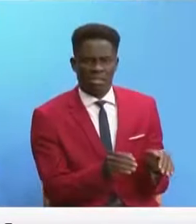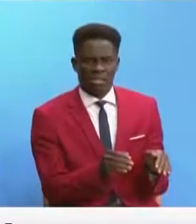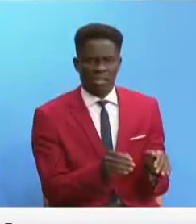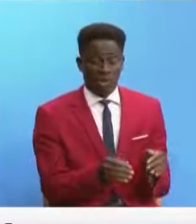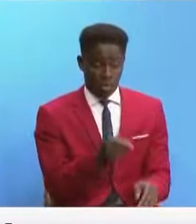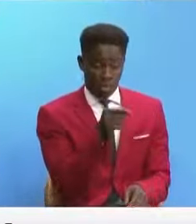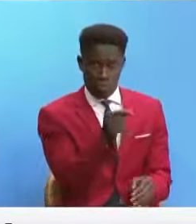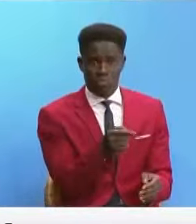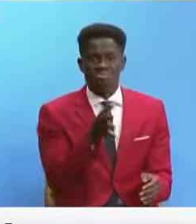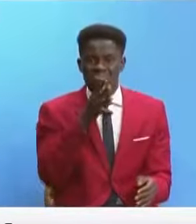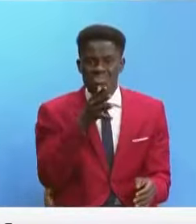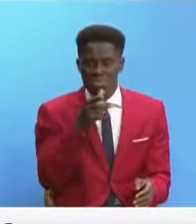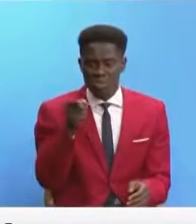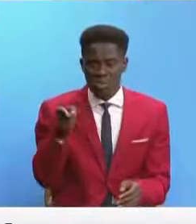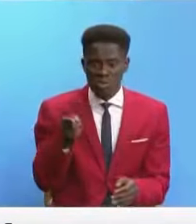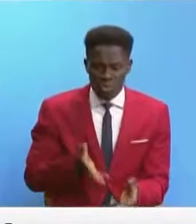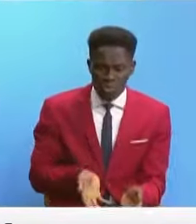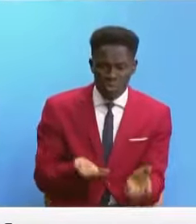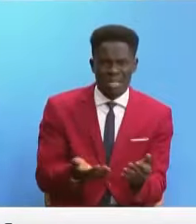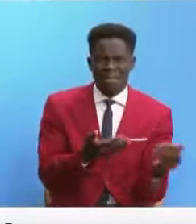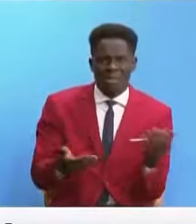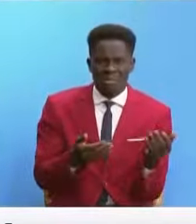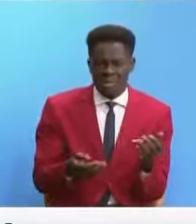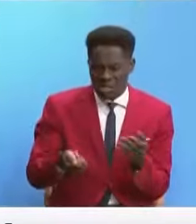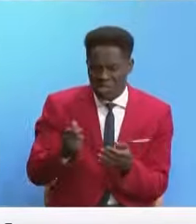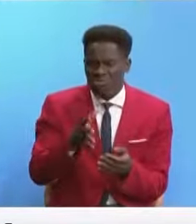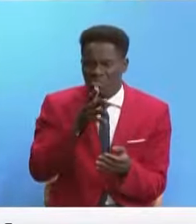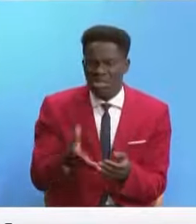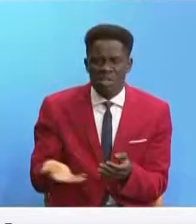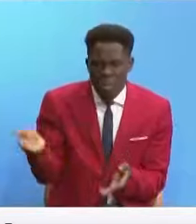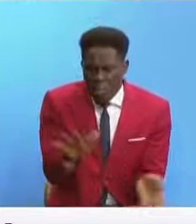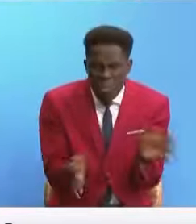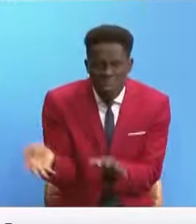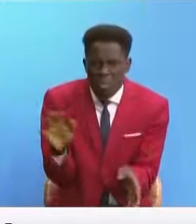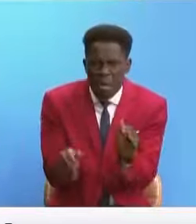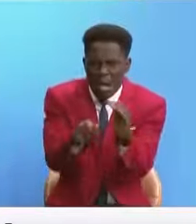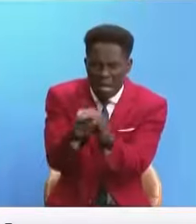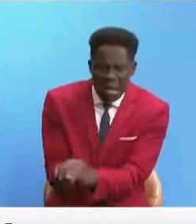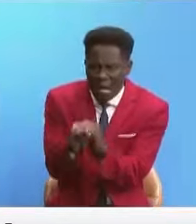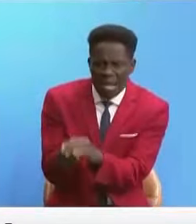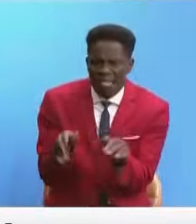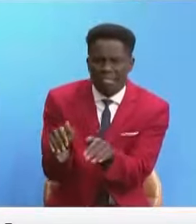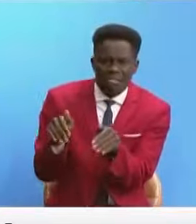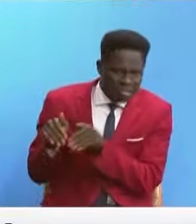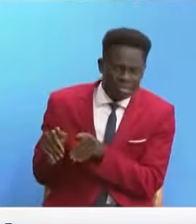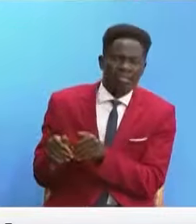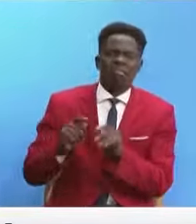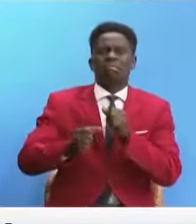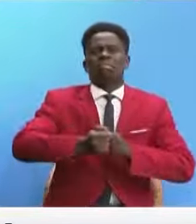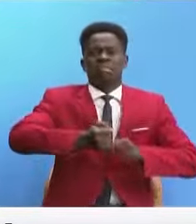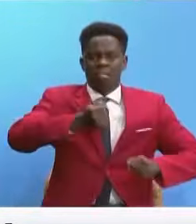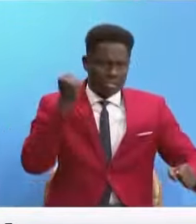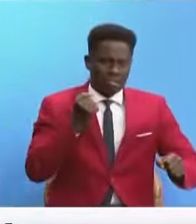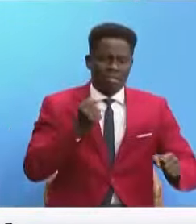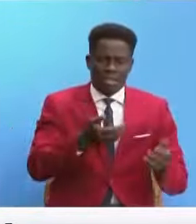mother immediately after giving birth. Hospital management has continued to provide care with the help of well-wishers from the time the